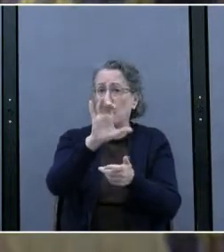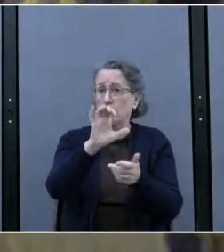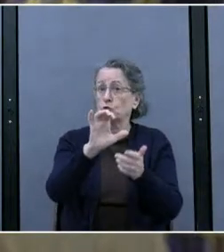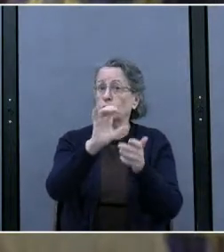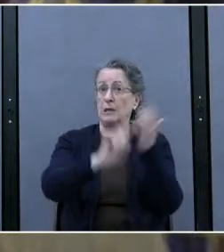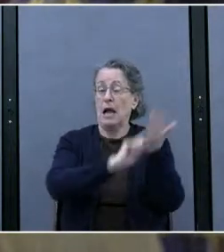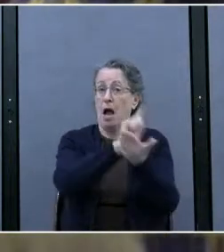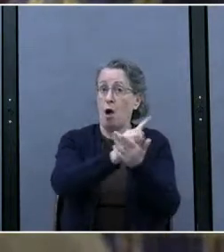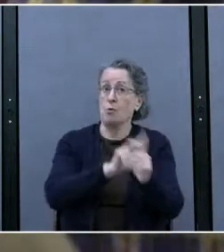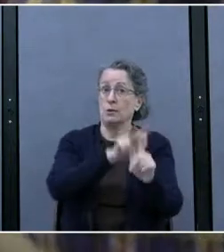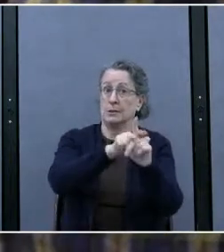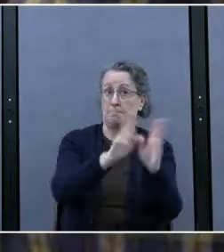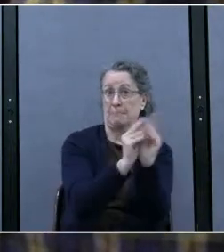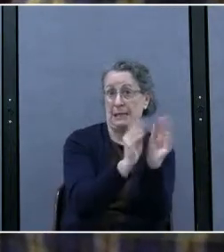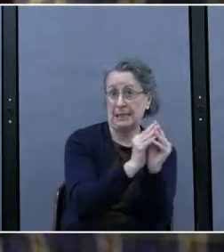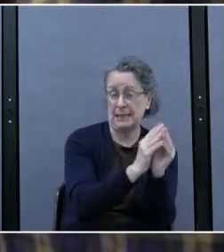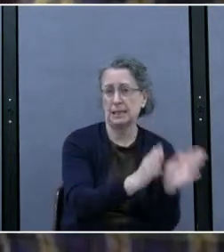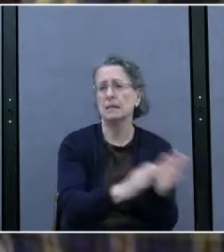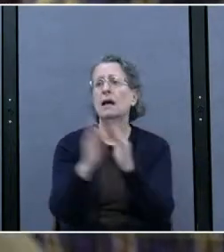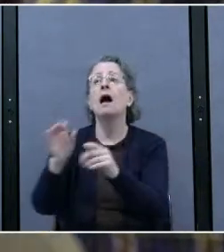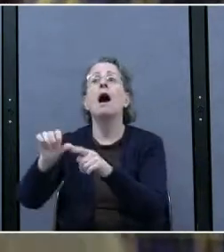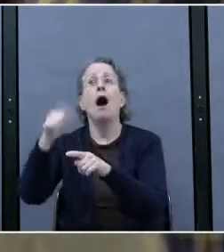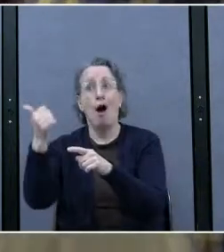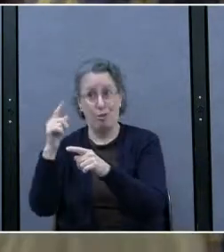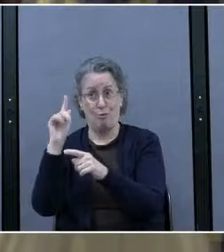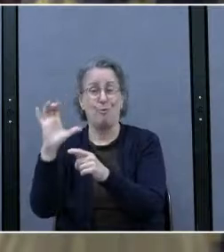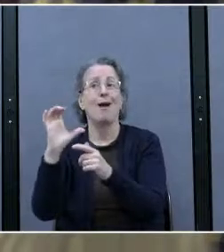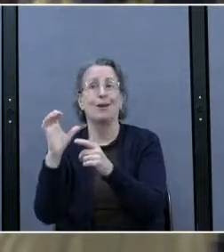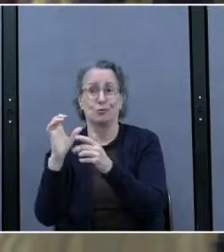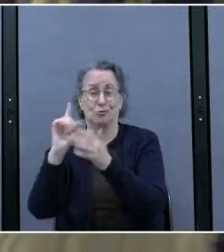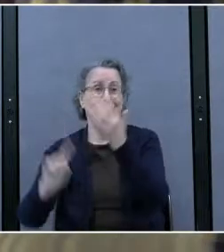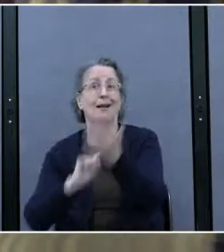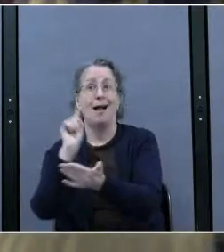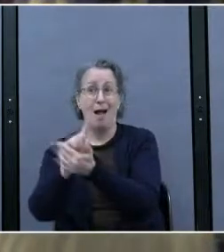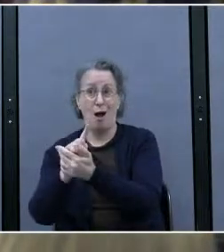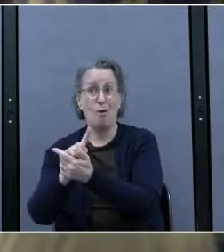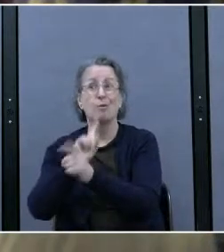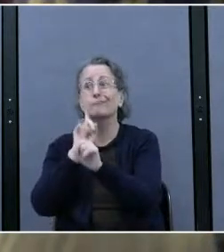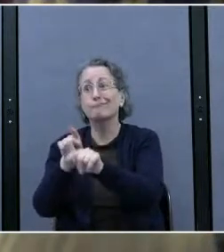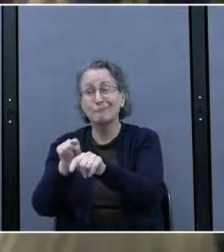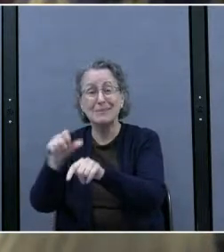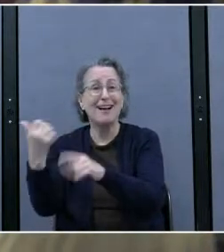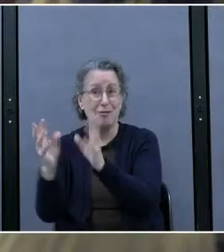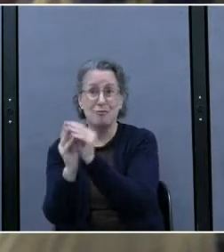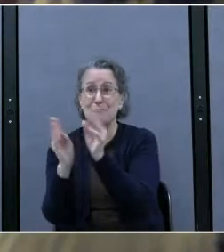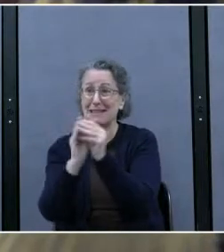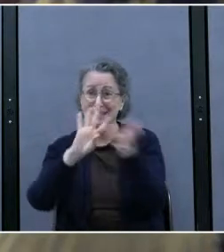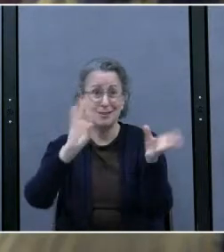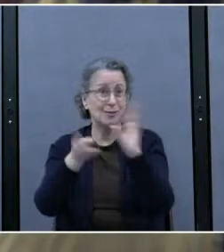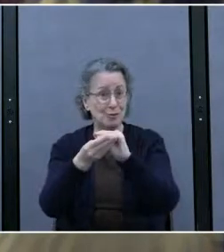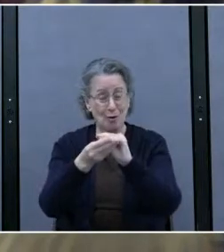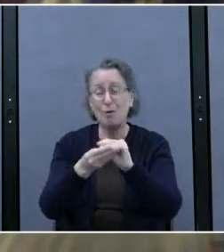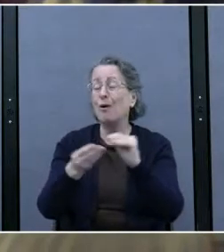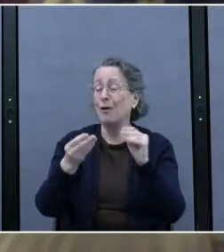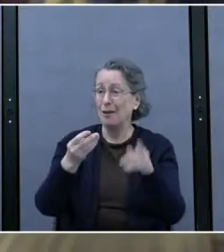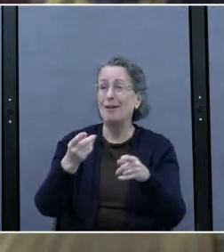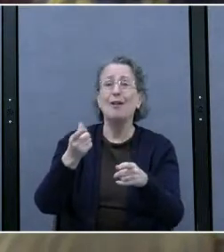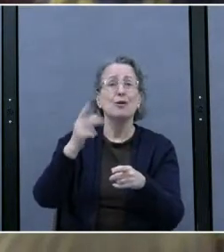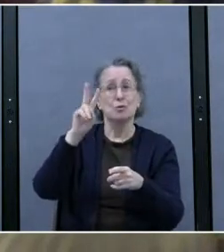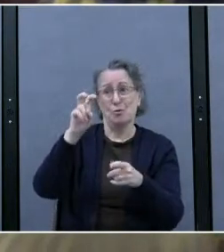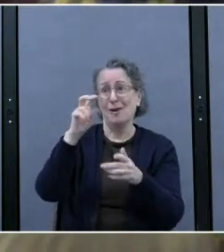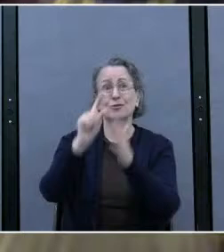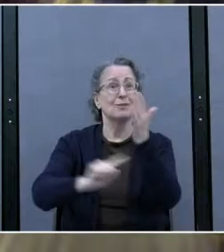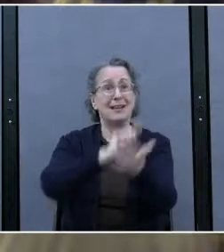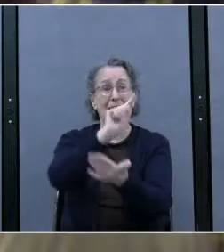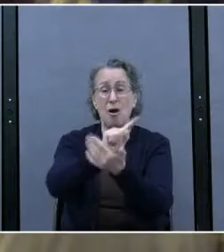100 hours a year in other meetings. That's 200 a year. That's about $40 an hour, which is